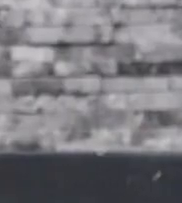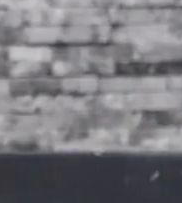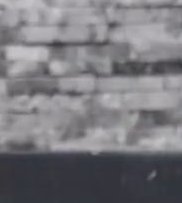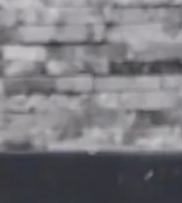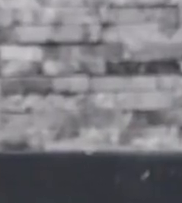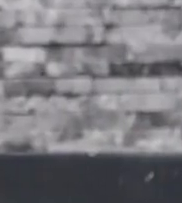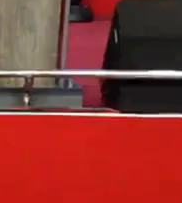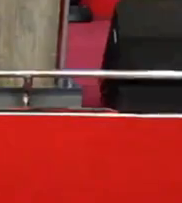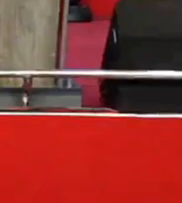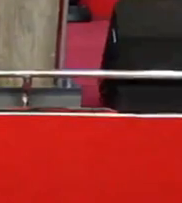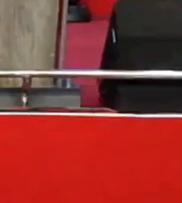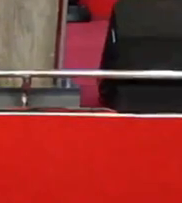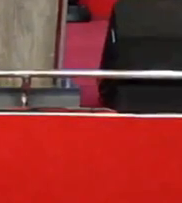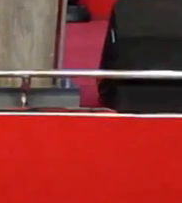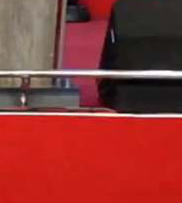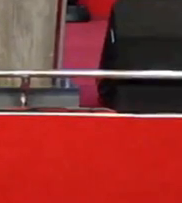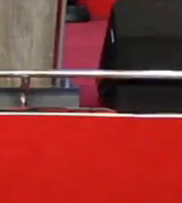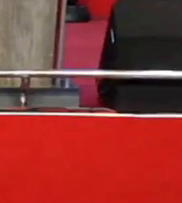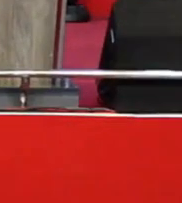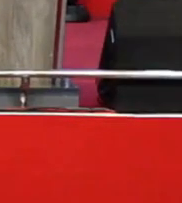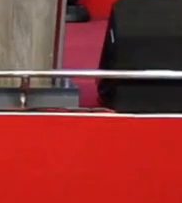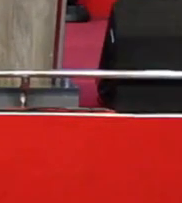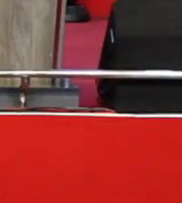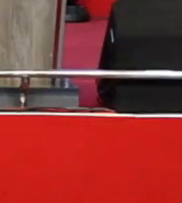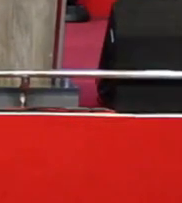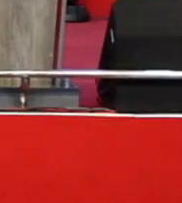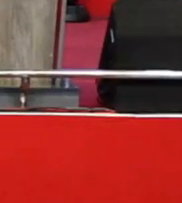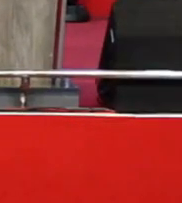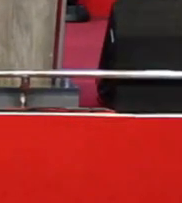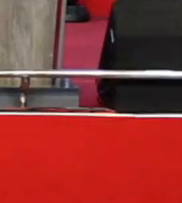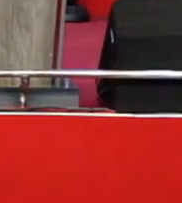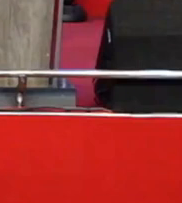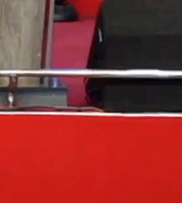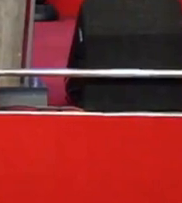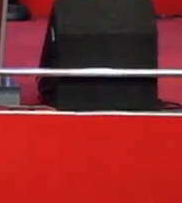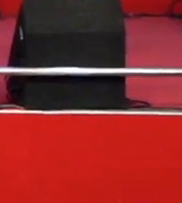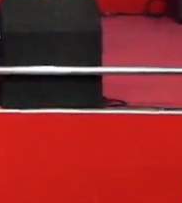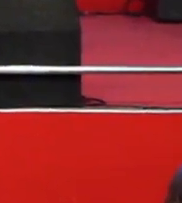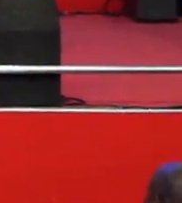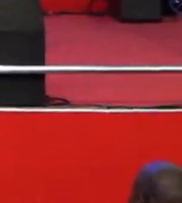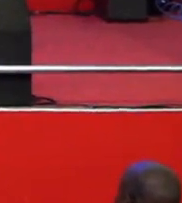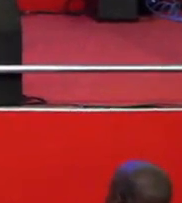Hakuona gari. But he believed the word. Lakini aliamini lilo neno. Just because you don't see God.